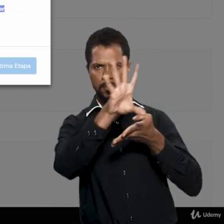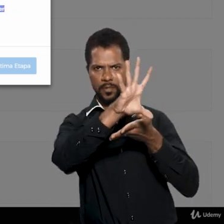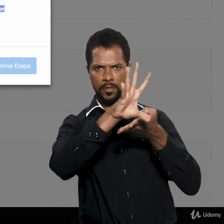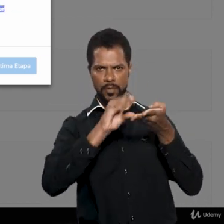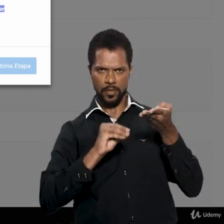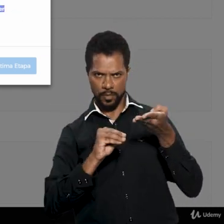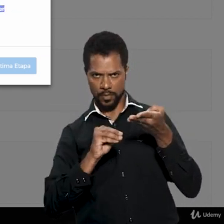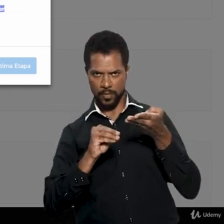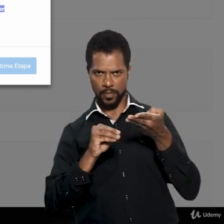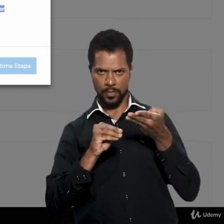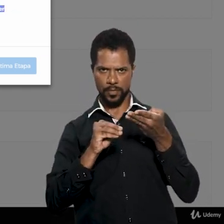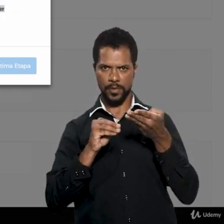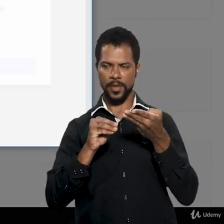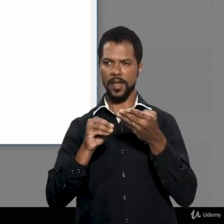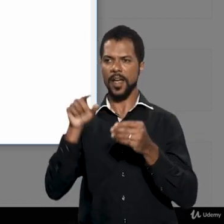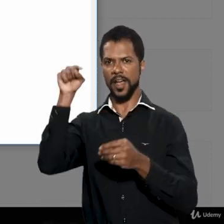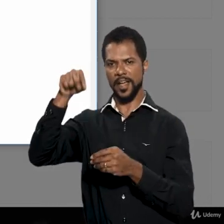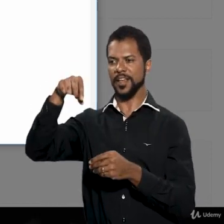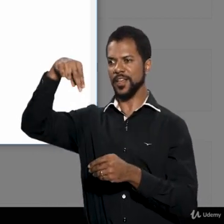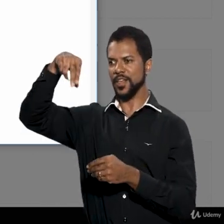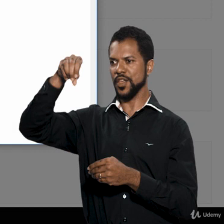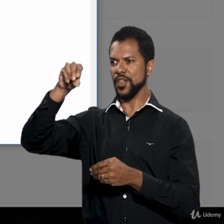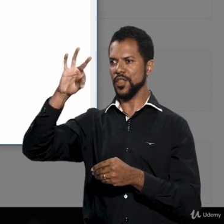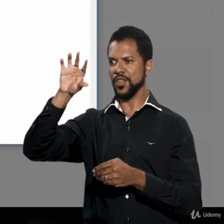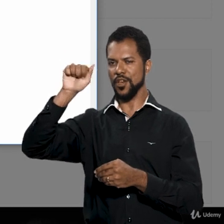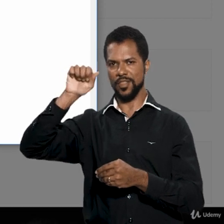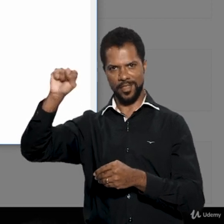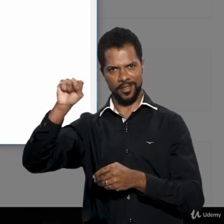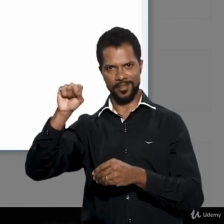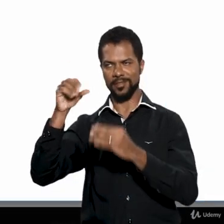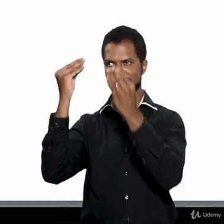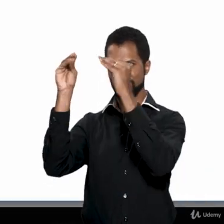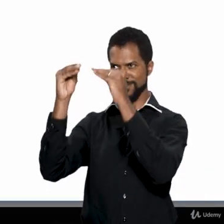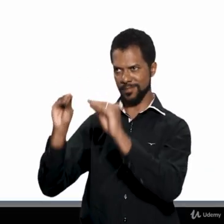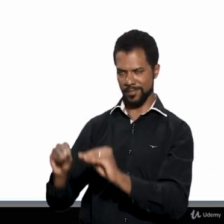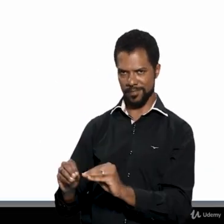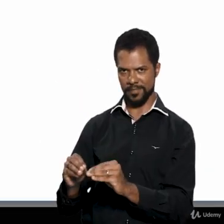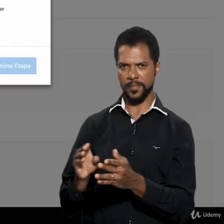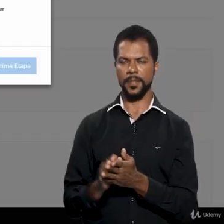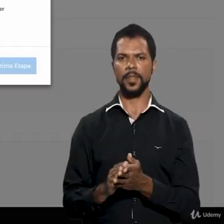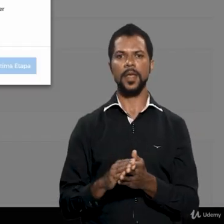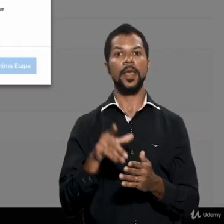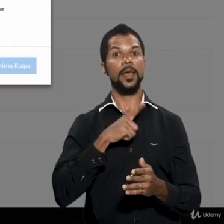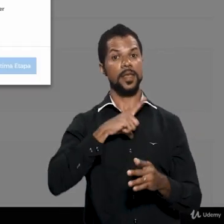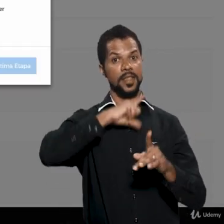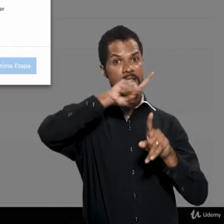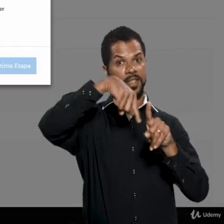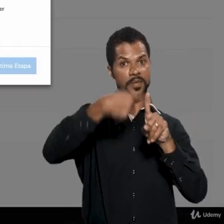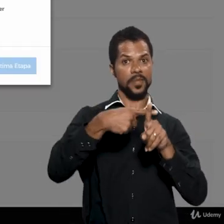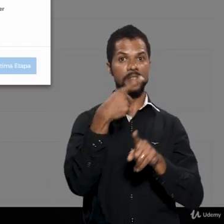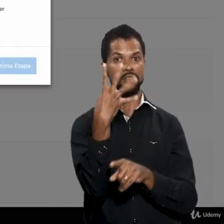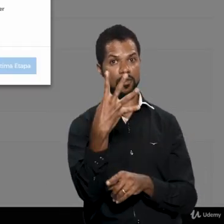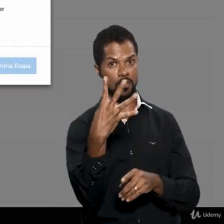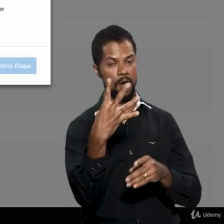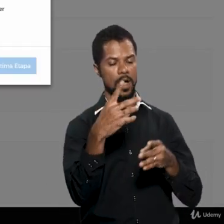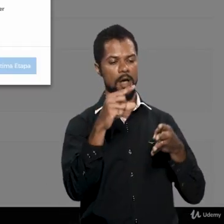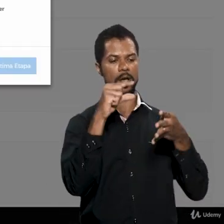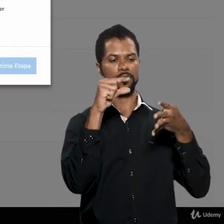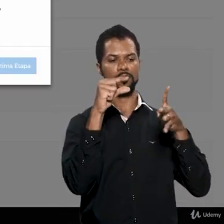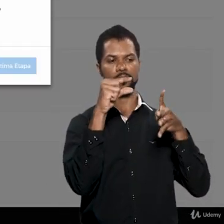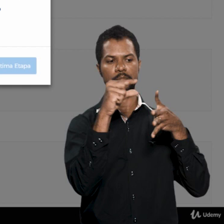them. I'm going to put them here on the notepad. Let's go for the next part. Another 4